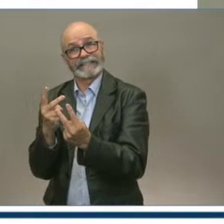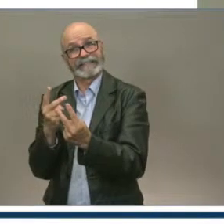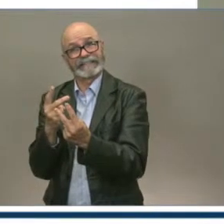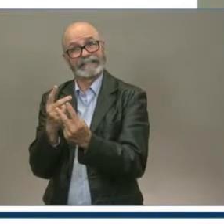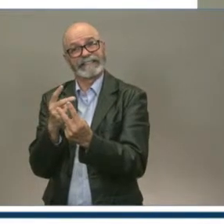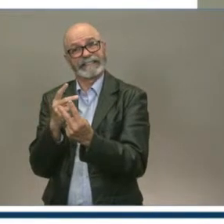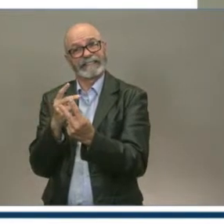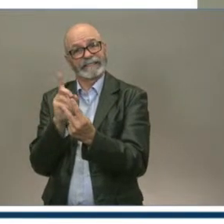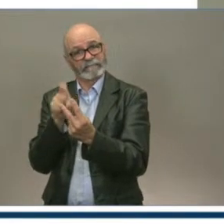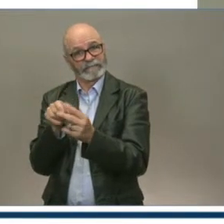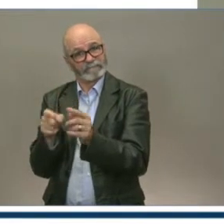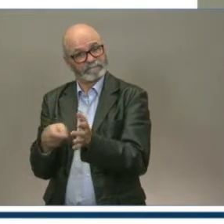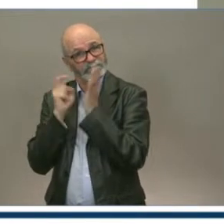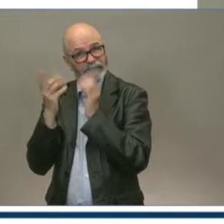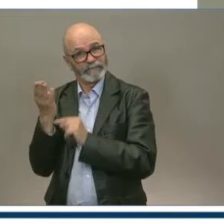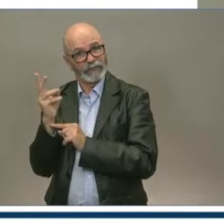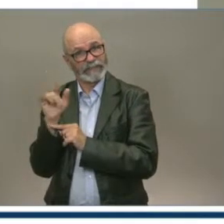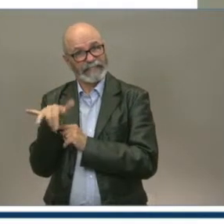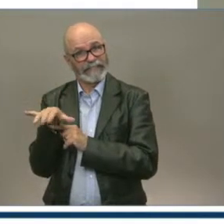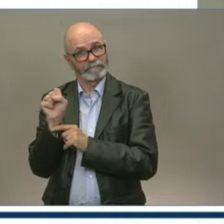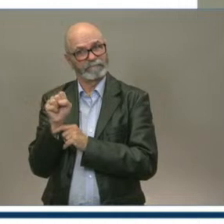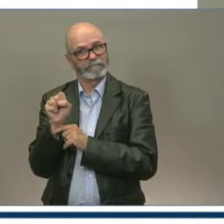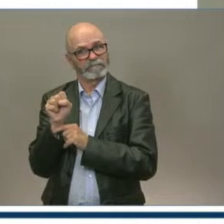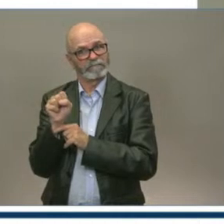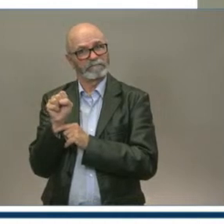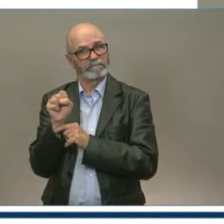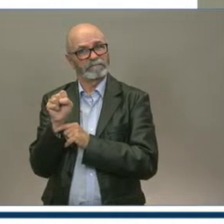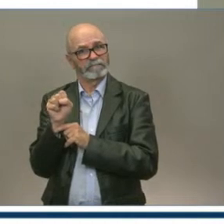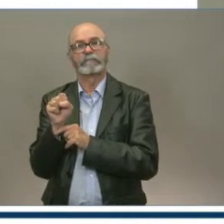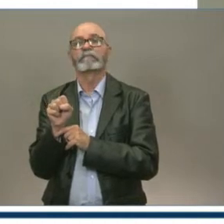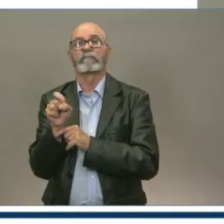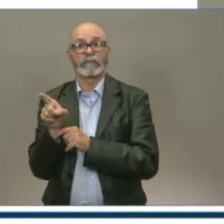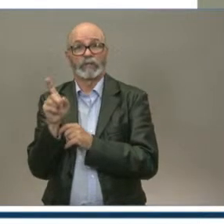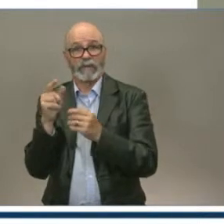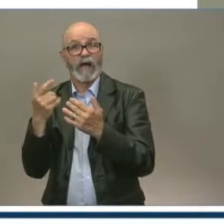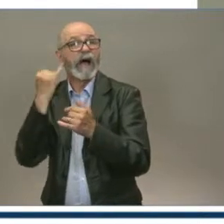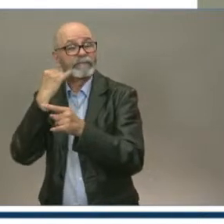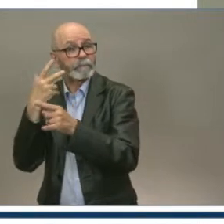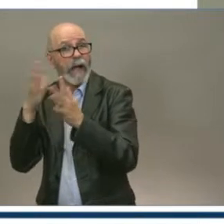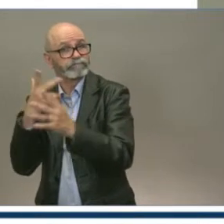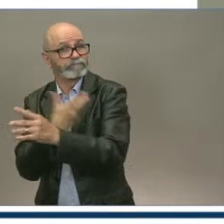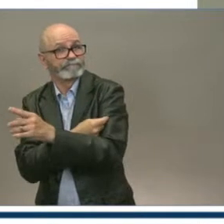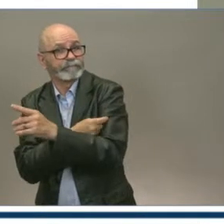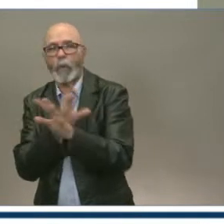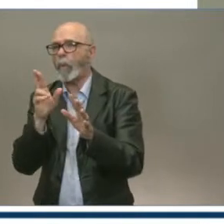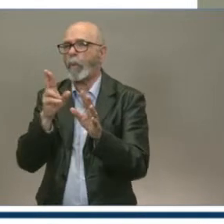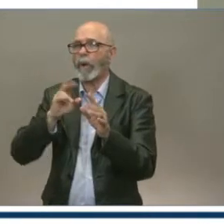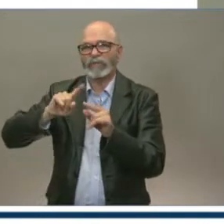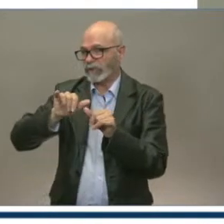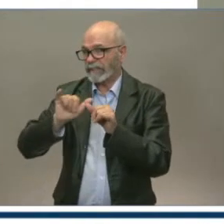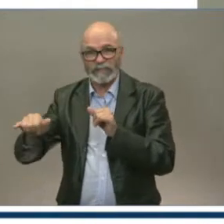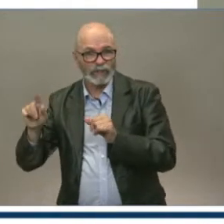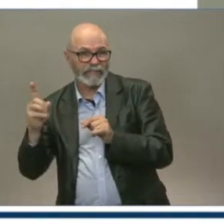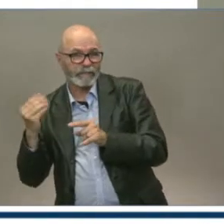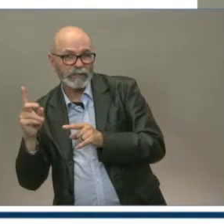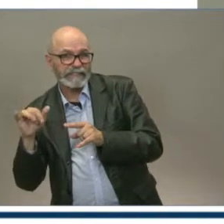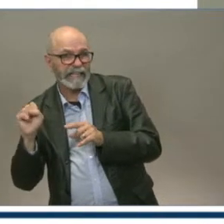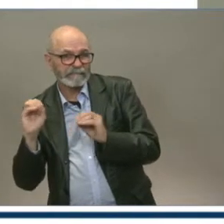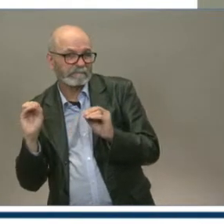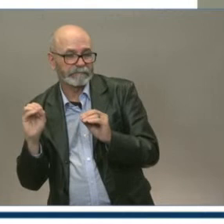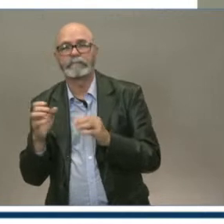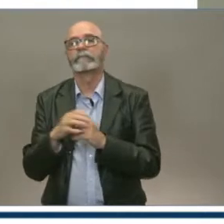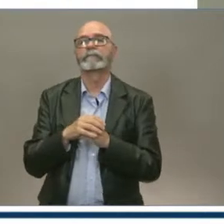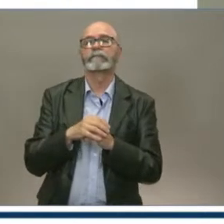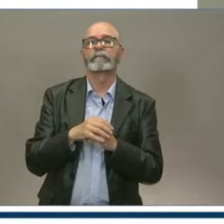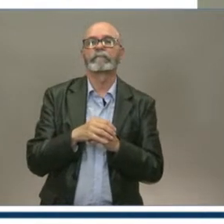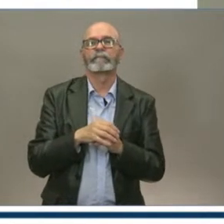need a quarantine if they're fully vaccinated versus unvaccinated? If somebody is exposed to COVID, maybe